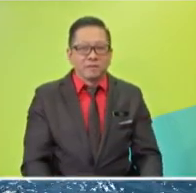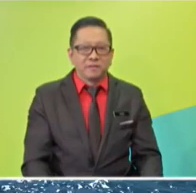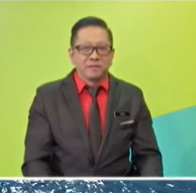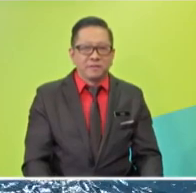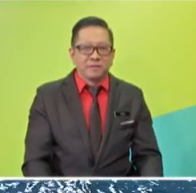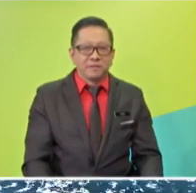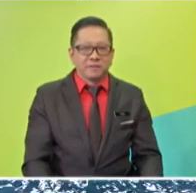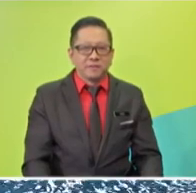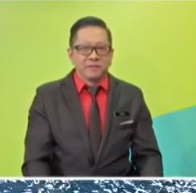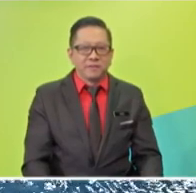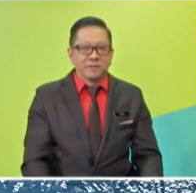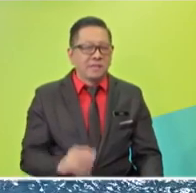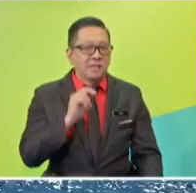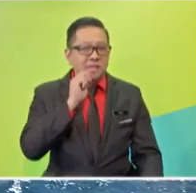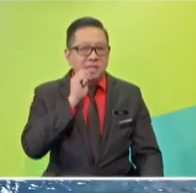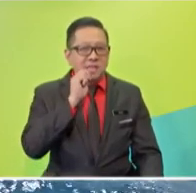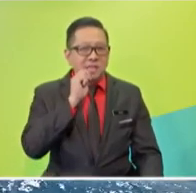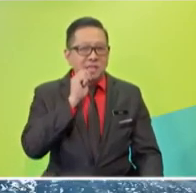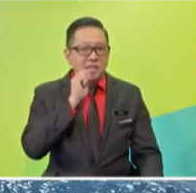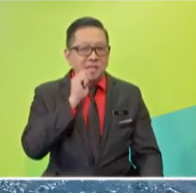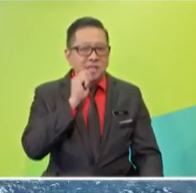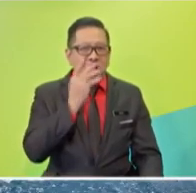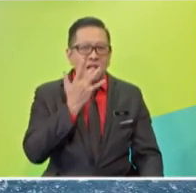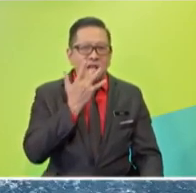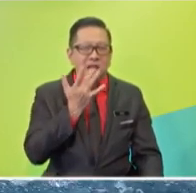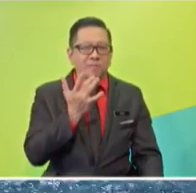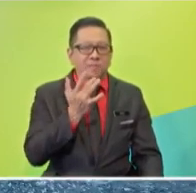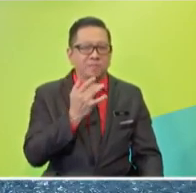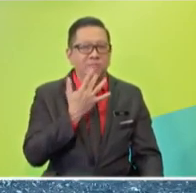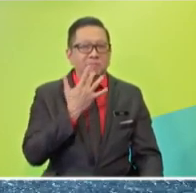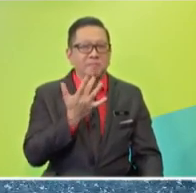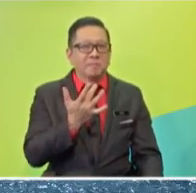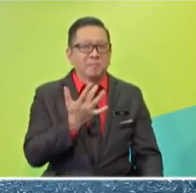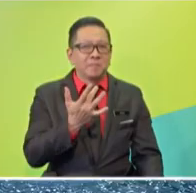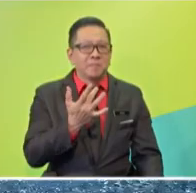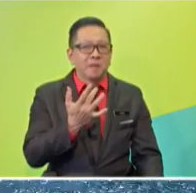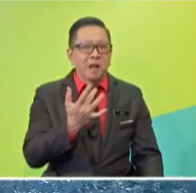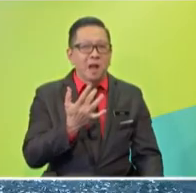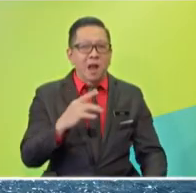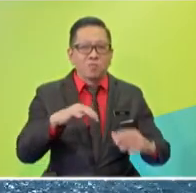your favorite flavor? My favorite flavor ice cream is durian.